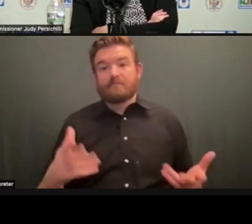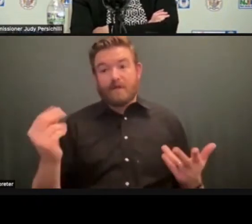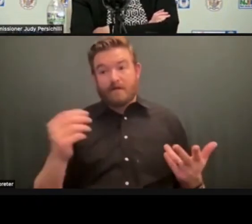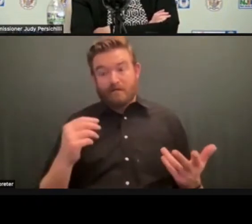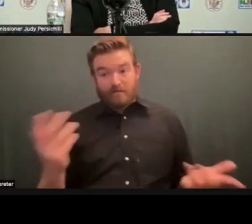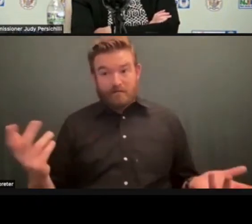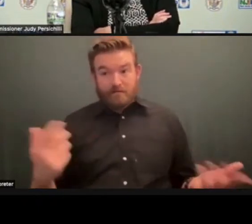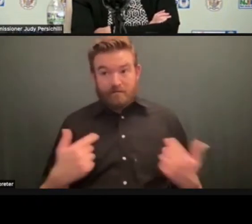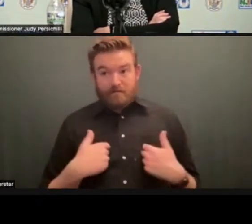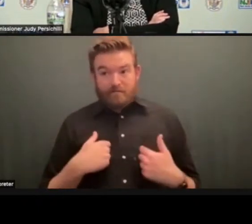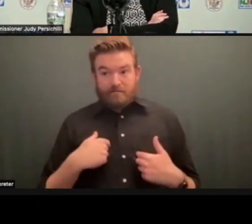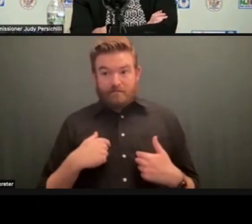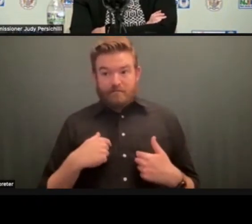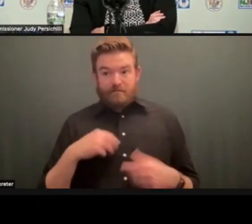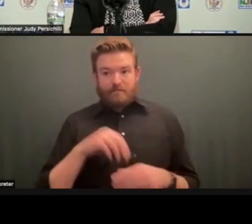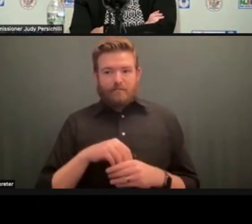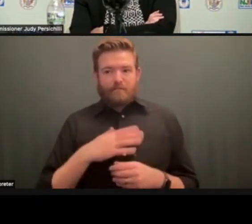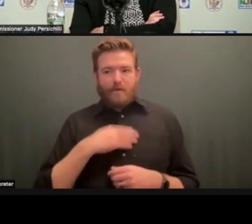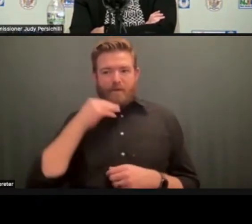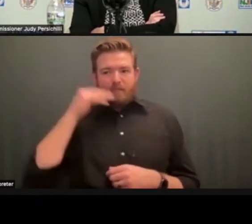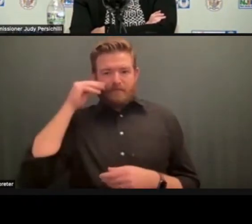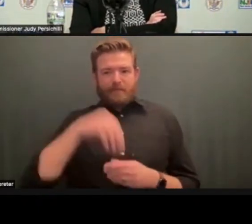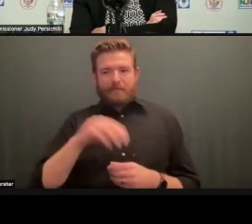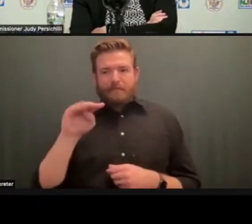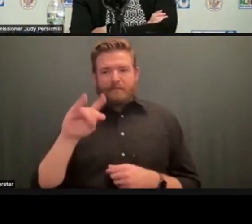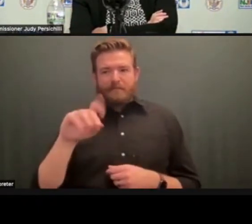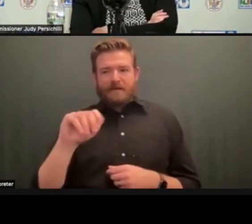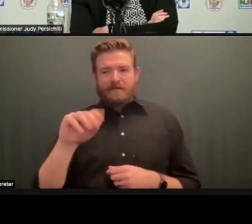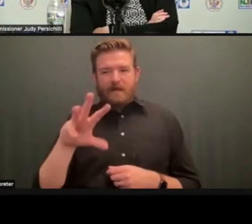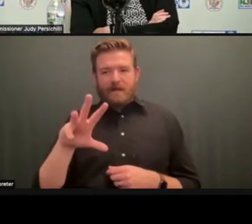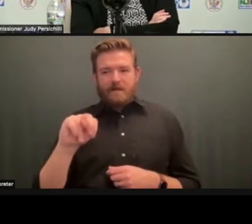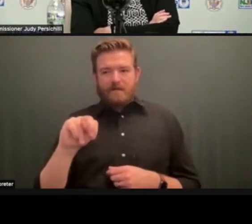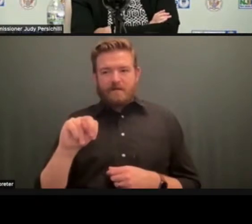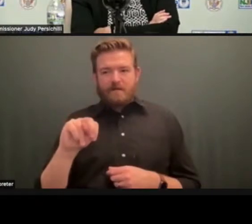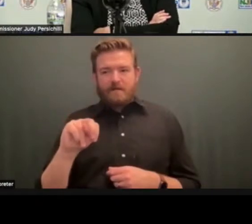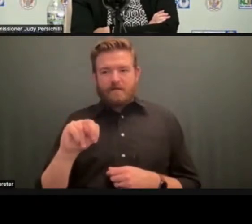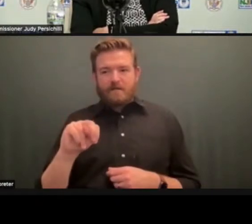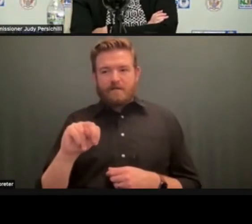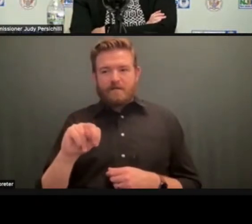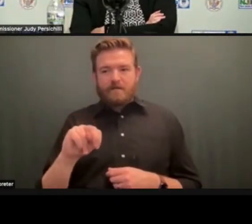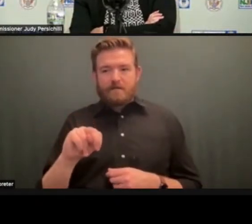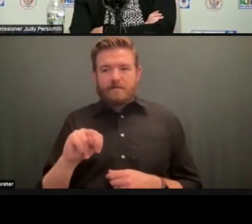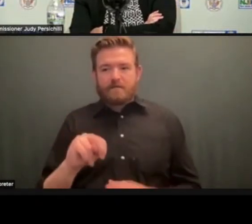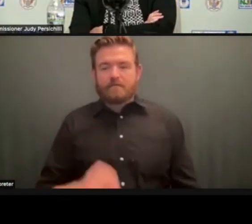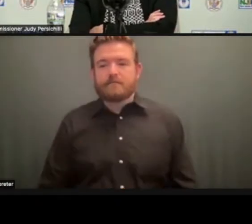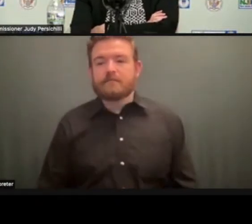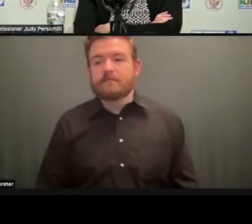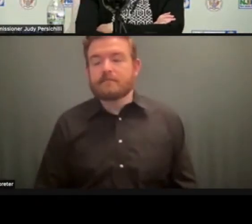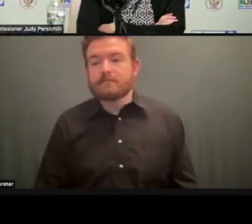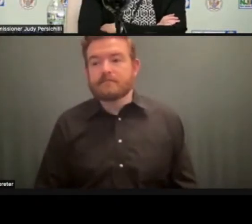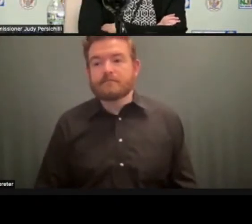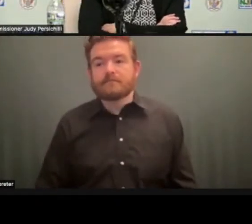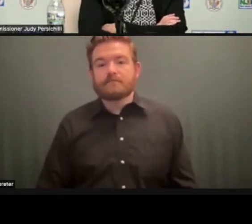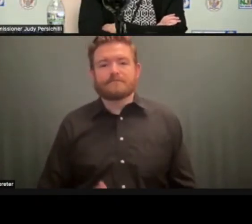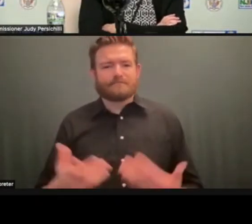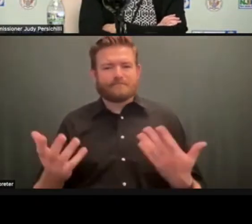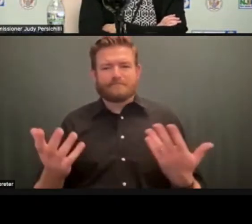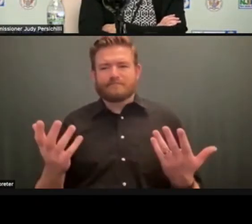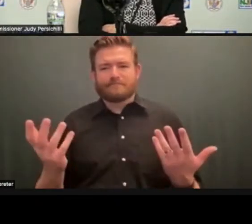if I told you I was somewhere else, the fact of the matter is we run a state